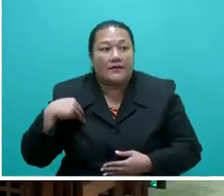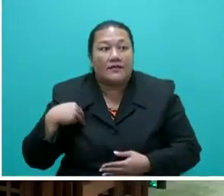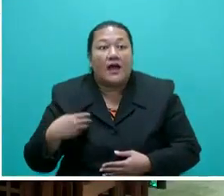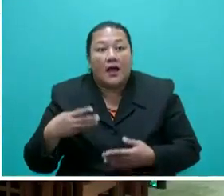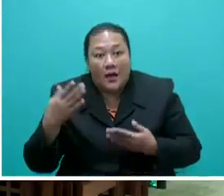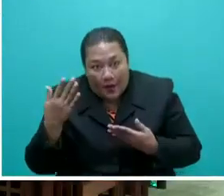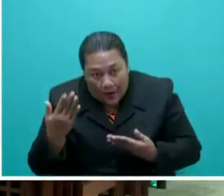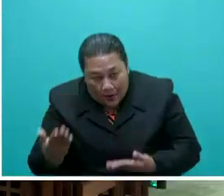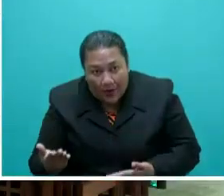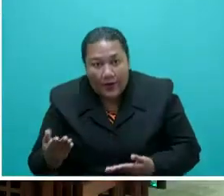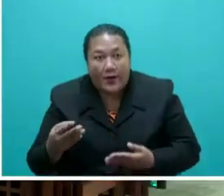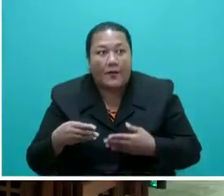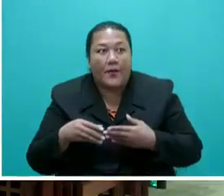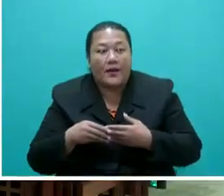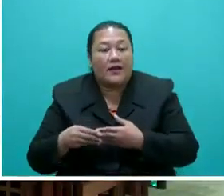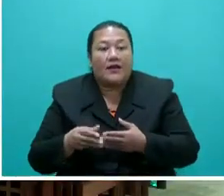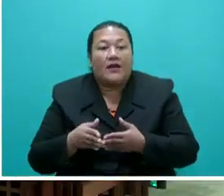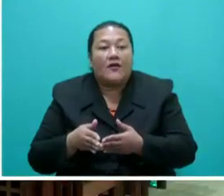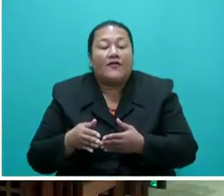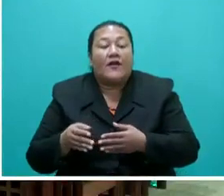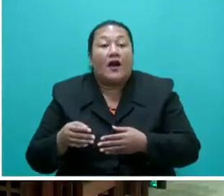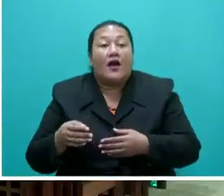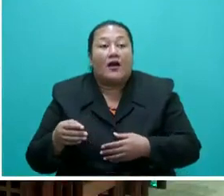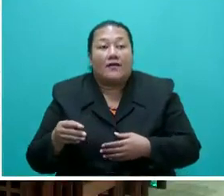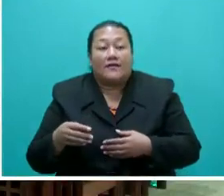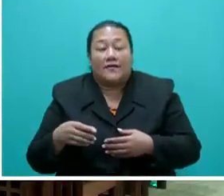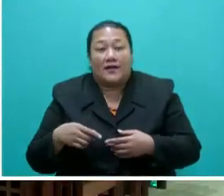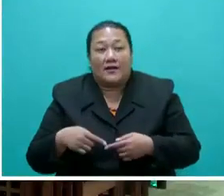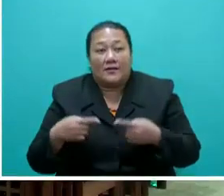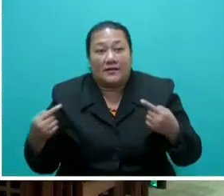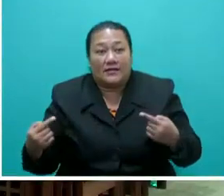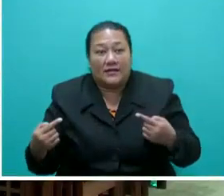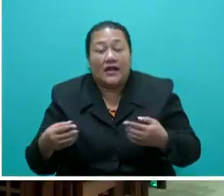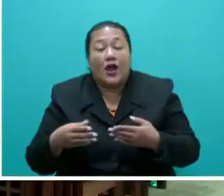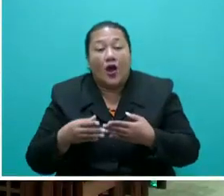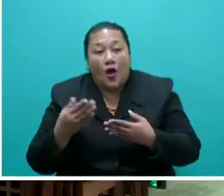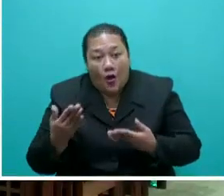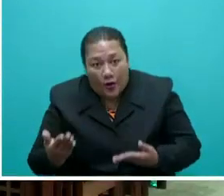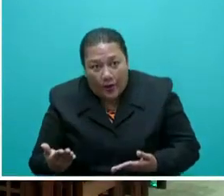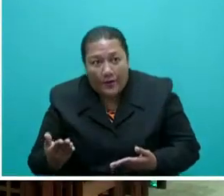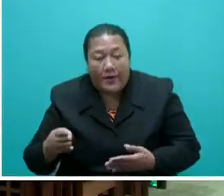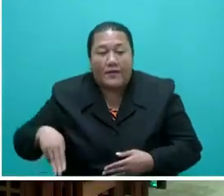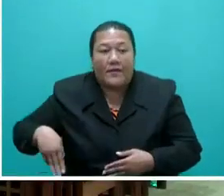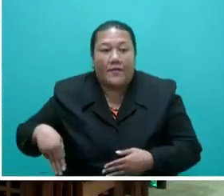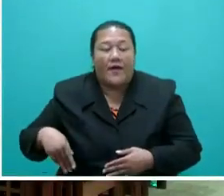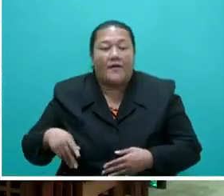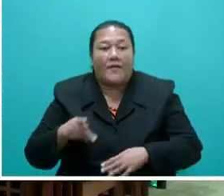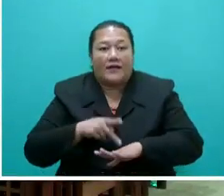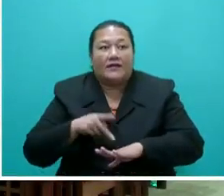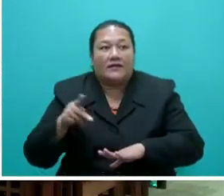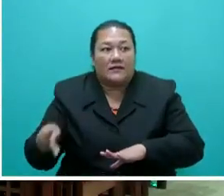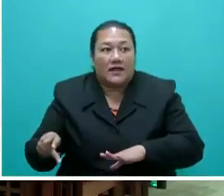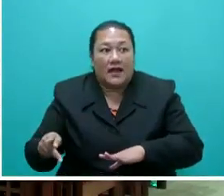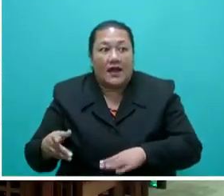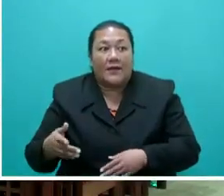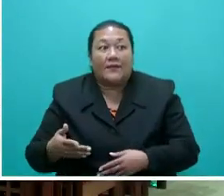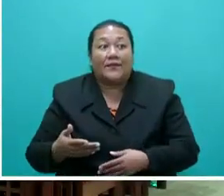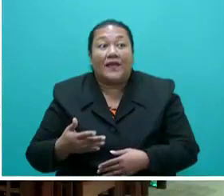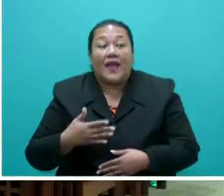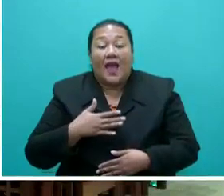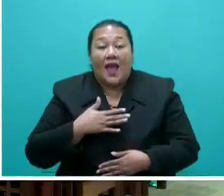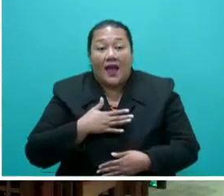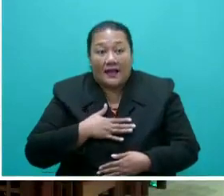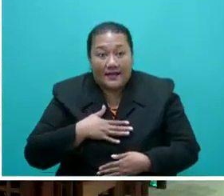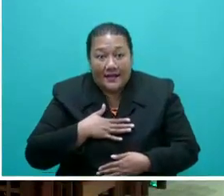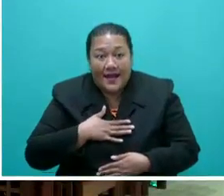of Opposition, Honorable Members of Parliament, I rise to thank His Excellency, the President, for his most